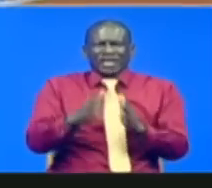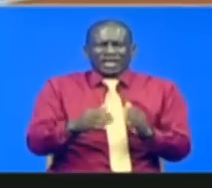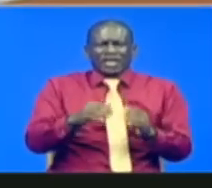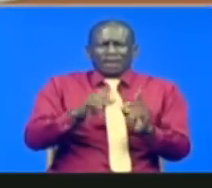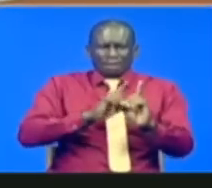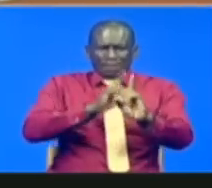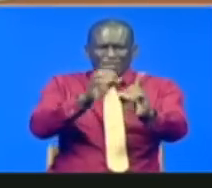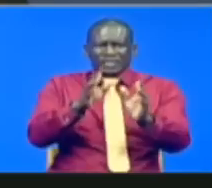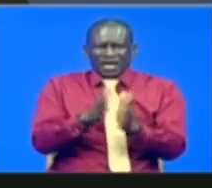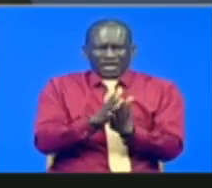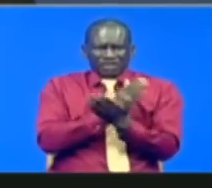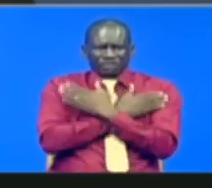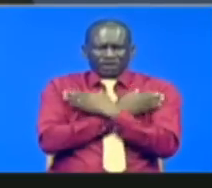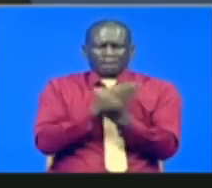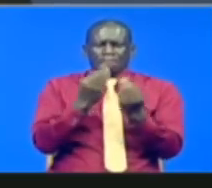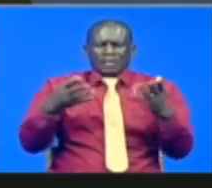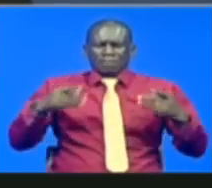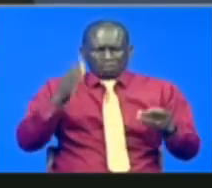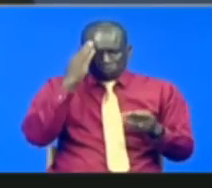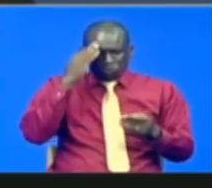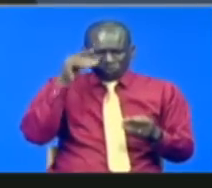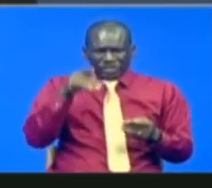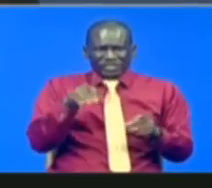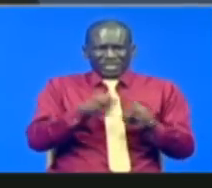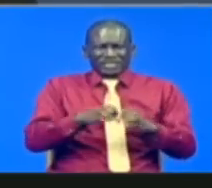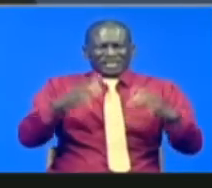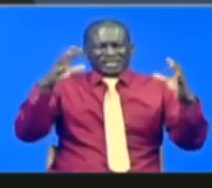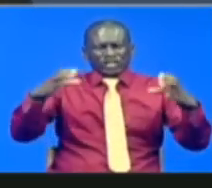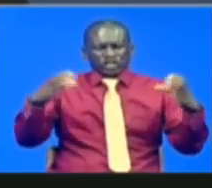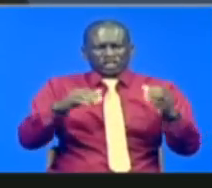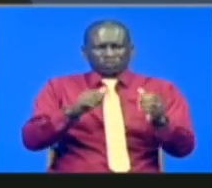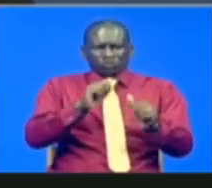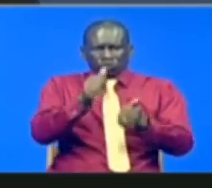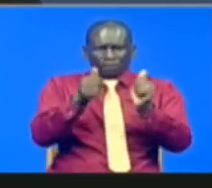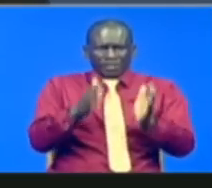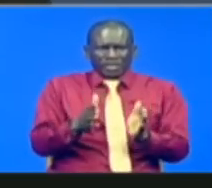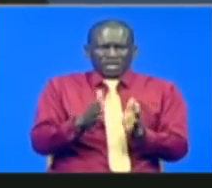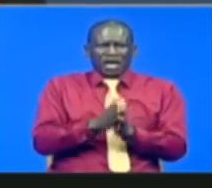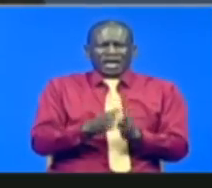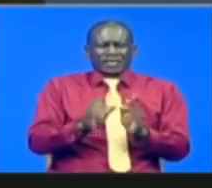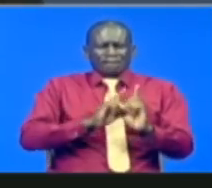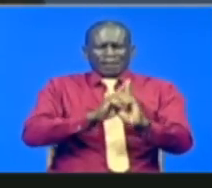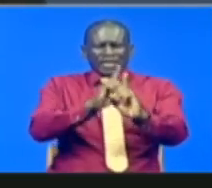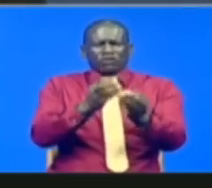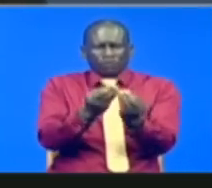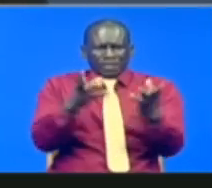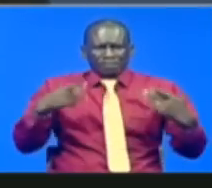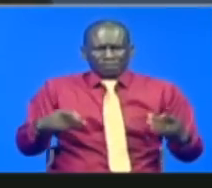and friend. Many of us know him as a great team player and a mentor to many from all walks of life.